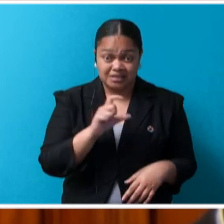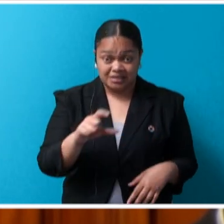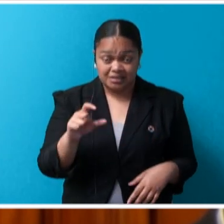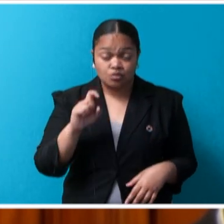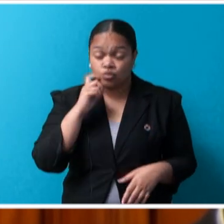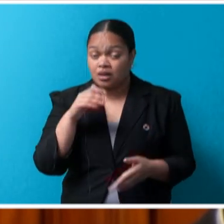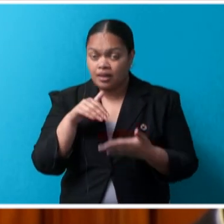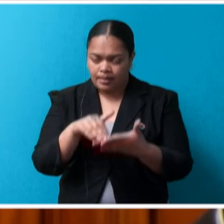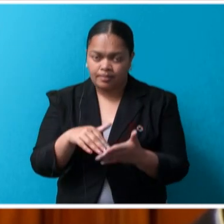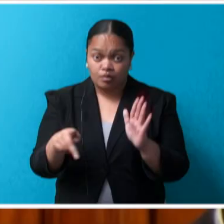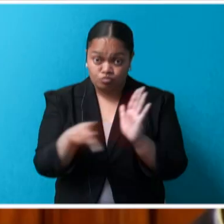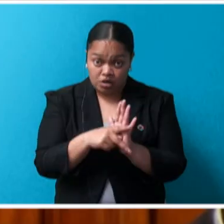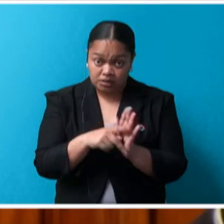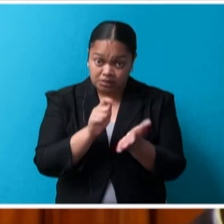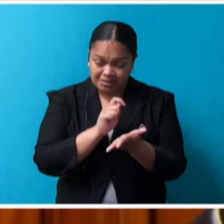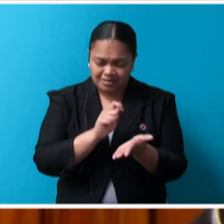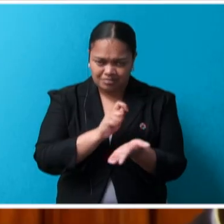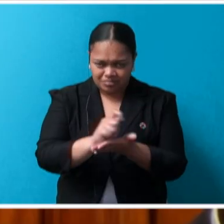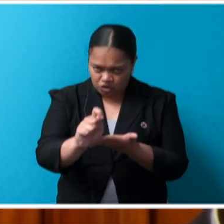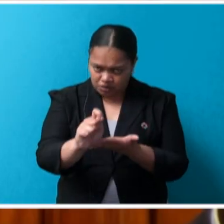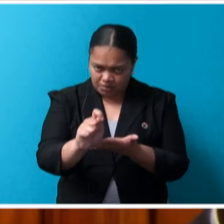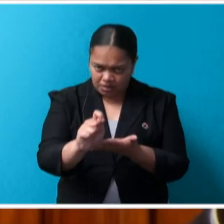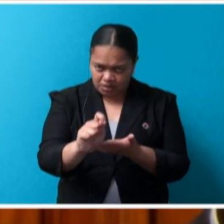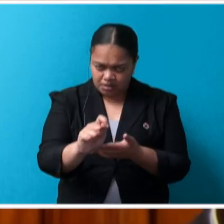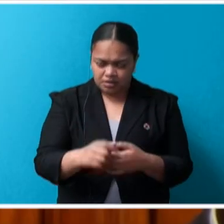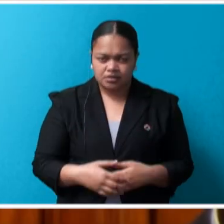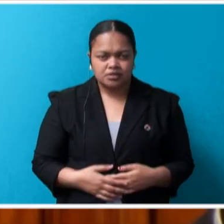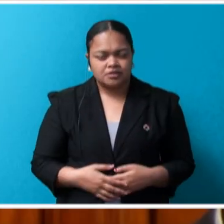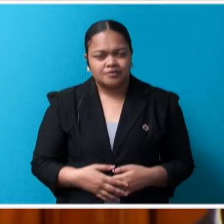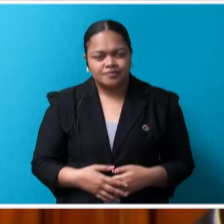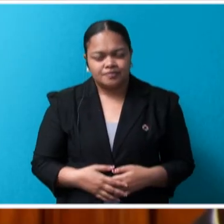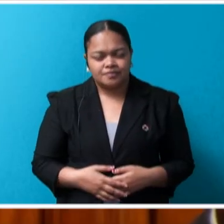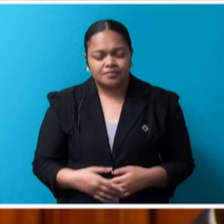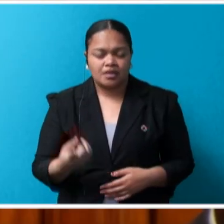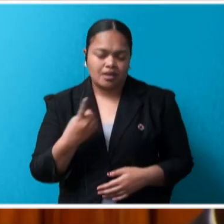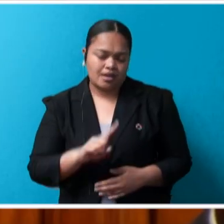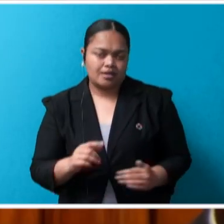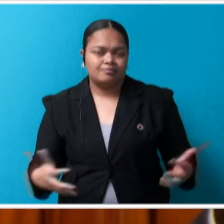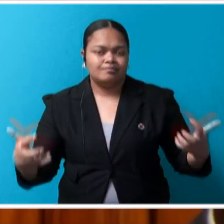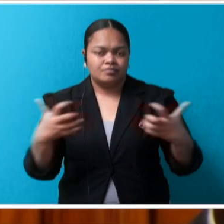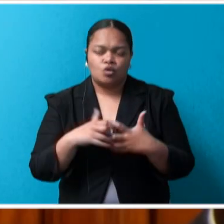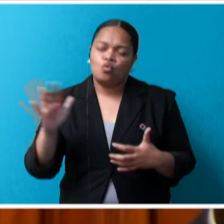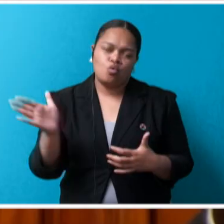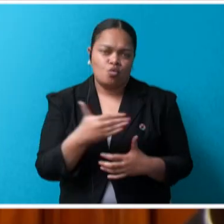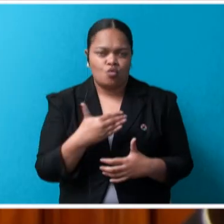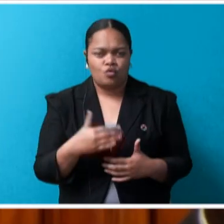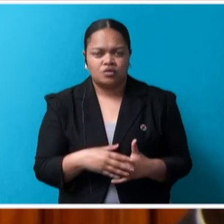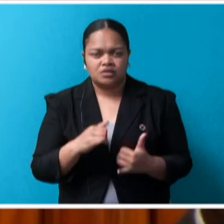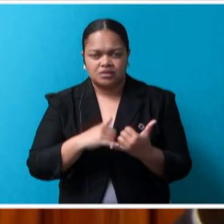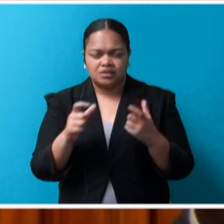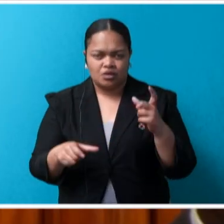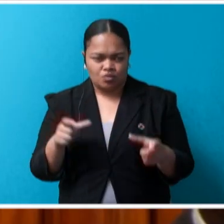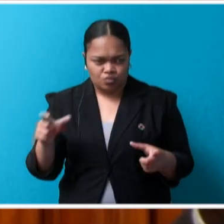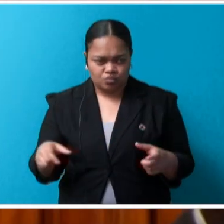ensure that pricing is transparent, evidence-based, and equitable to all stakeholders in the dairy industry.